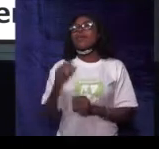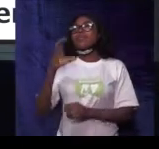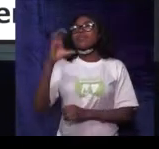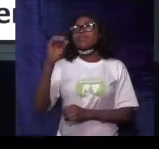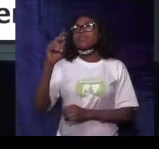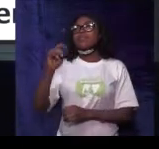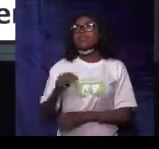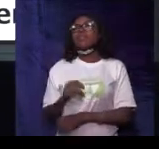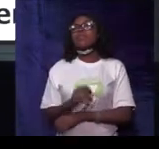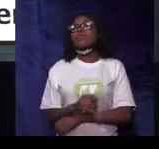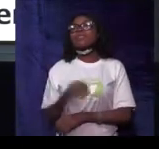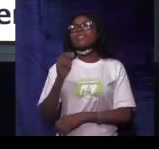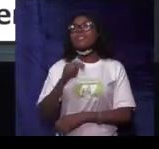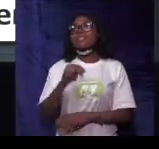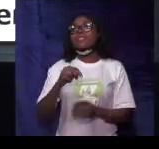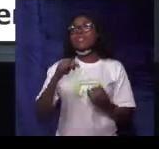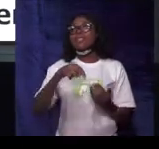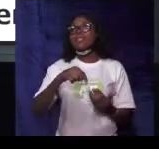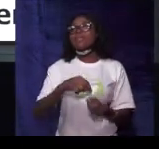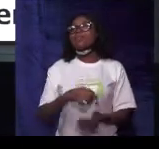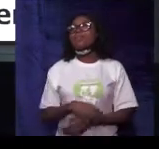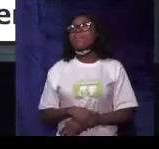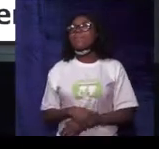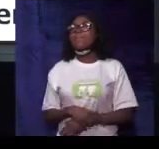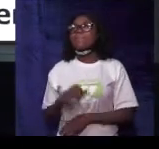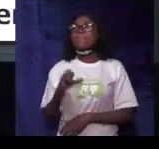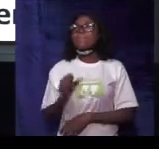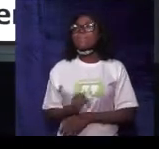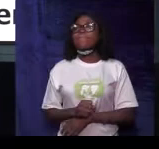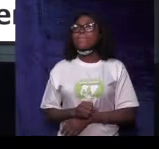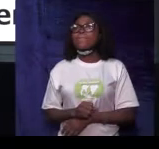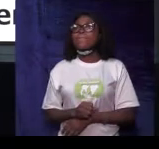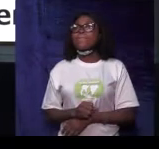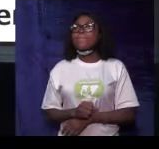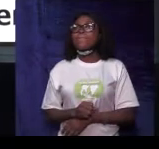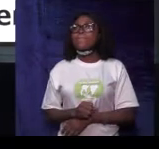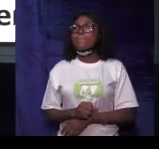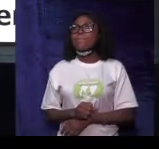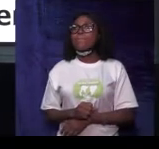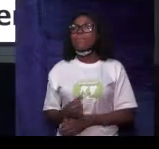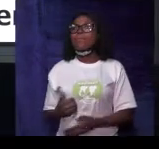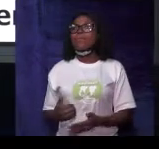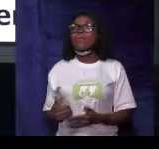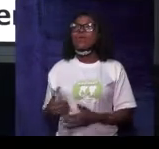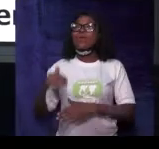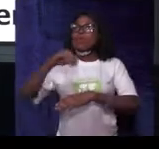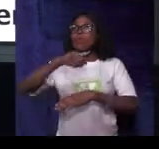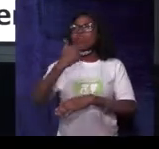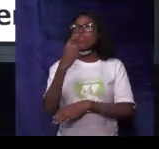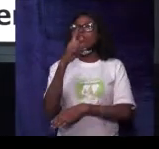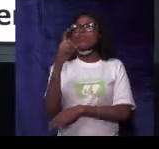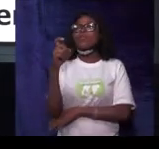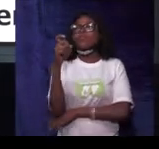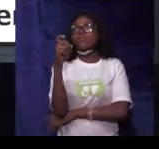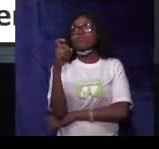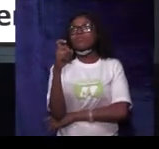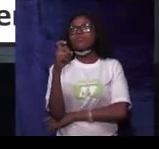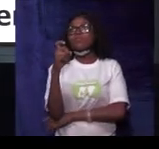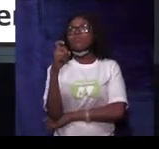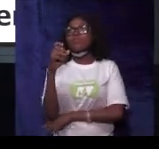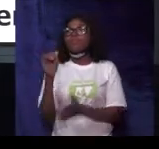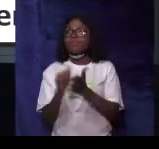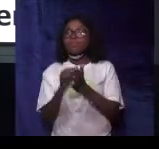right answer to this is rehabilitation centers. Good one. Moving on to the next